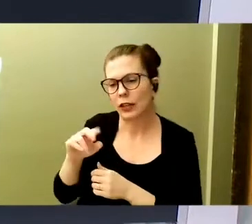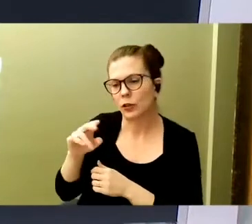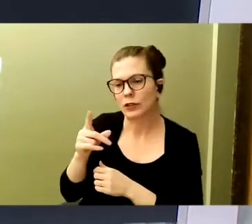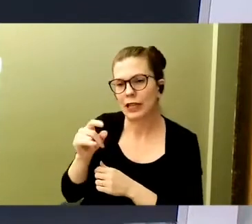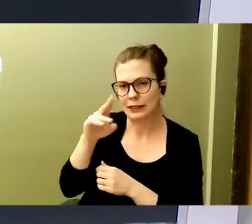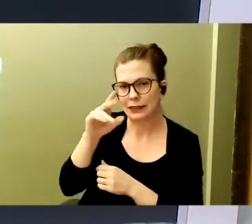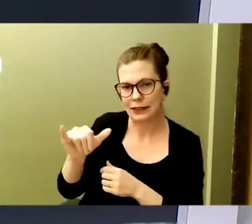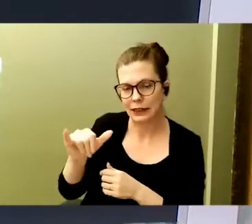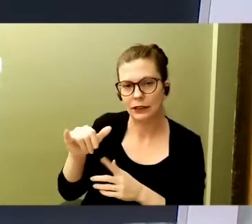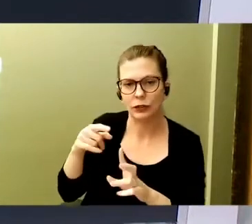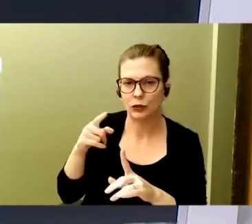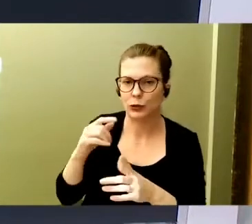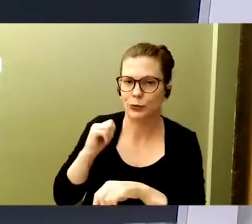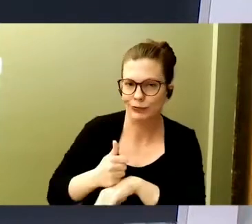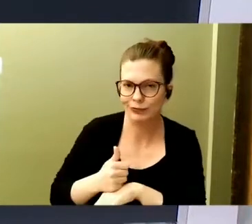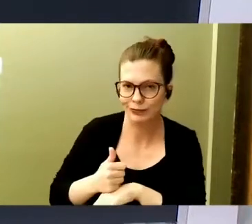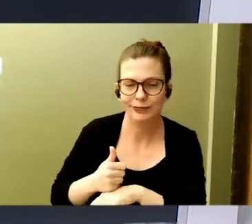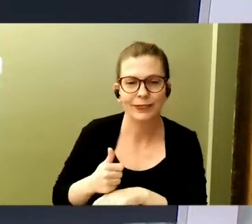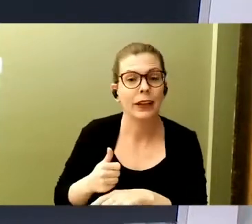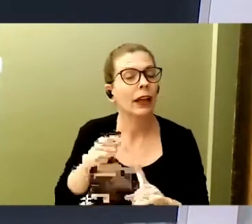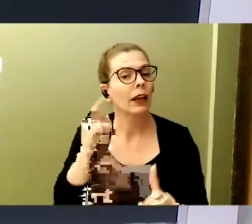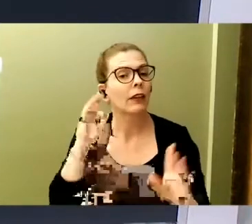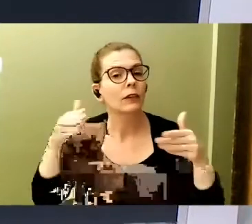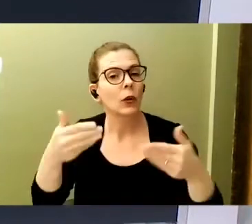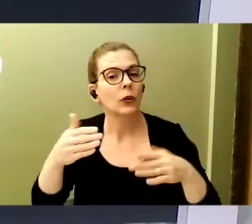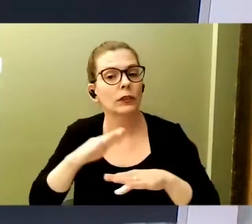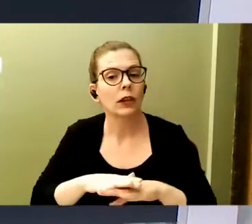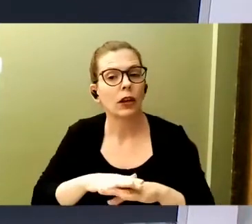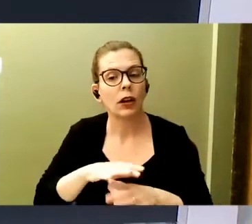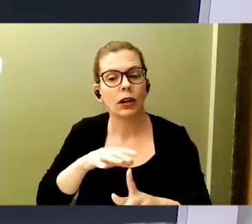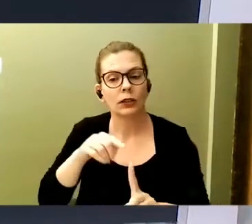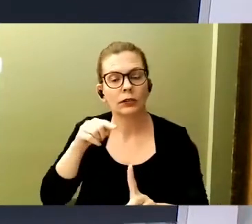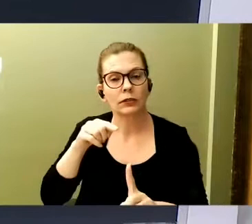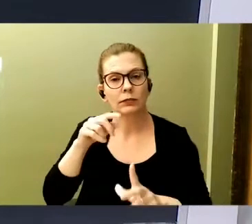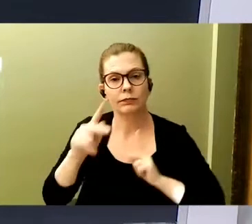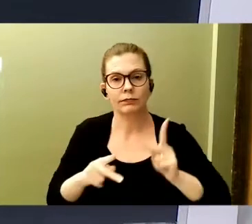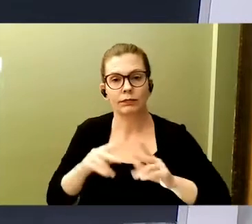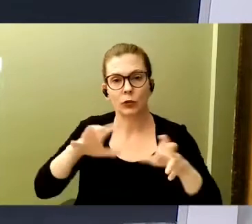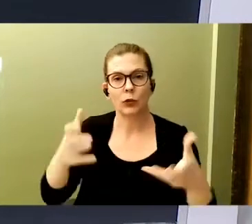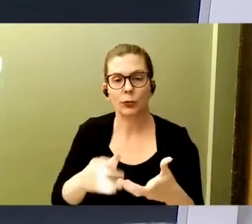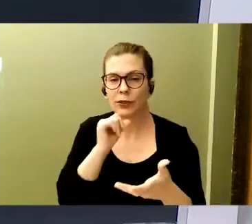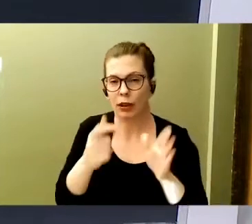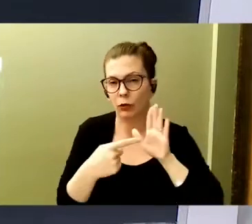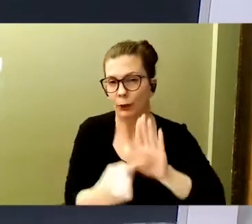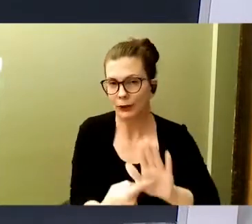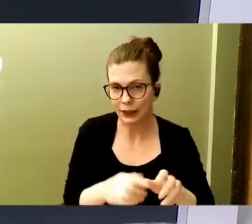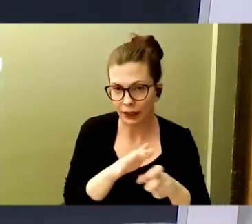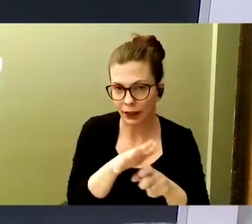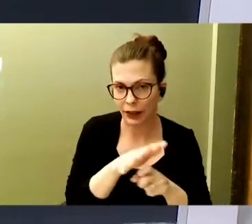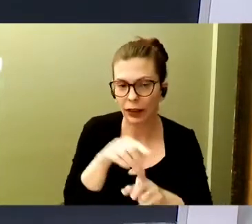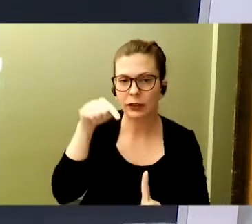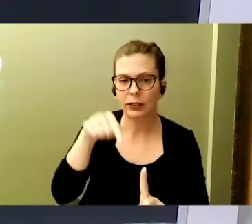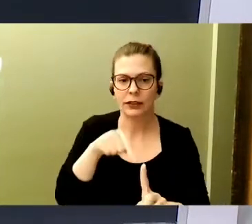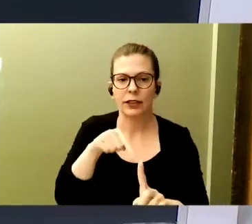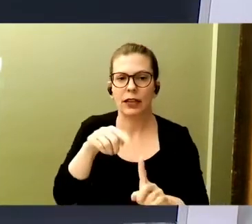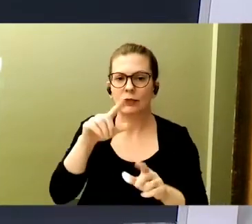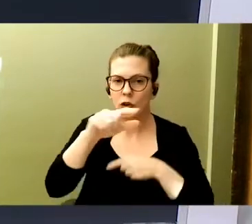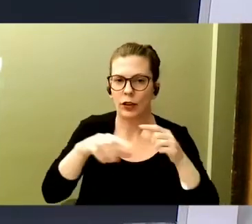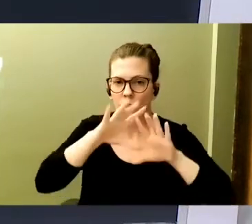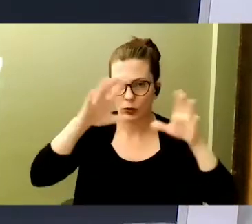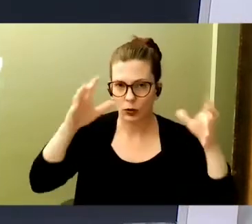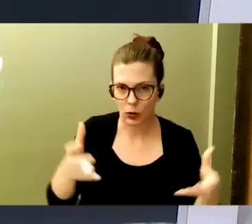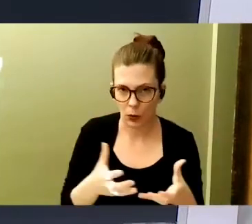happen. This is focusing on underserved or underrepresented students globally. And we wanted to make